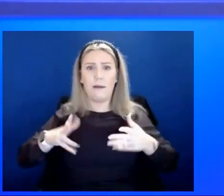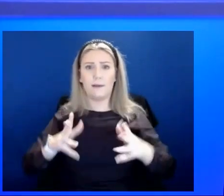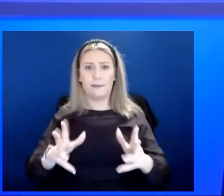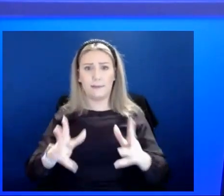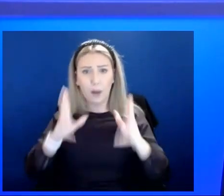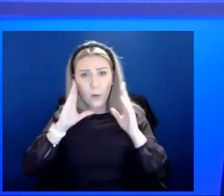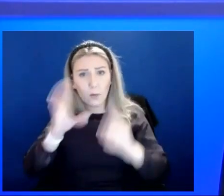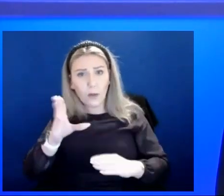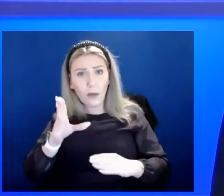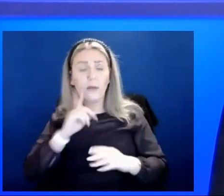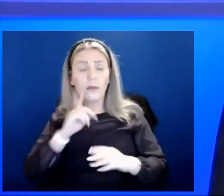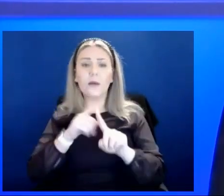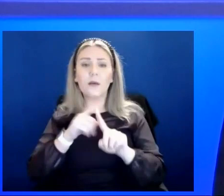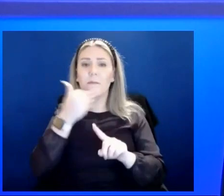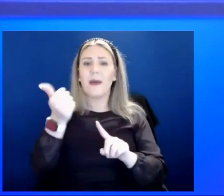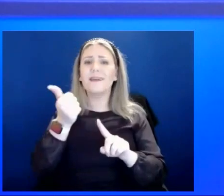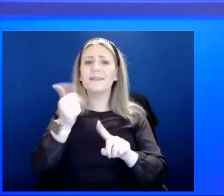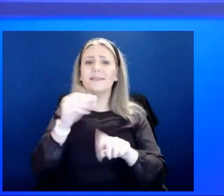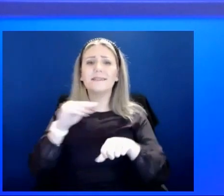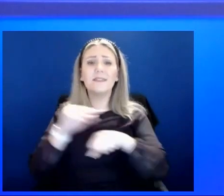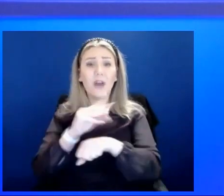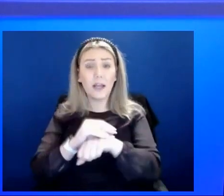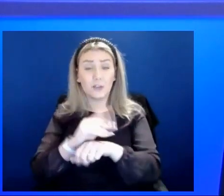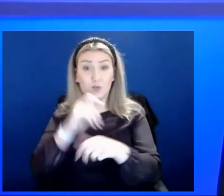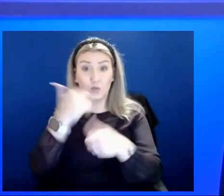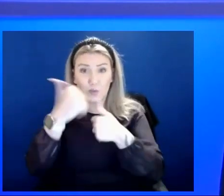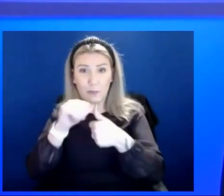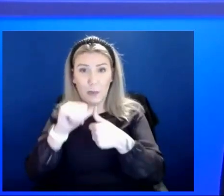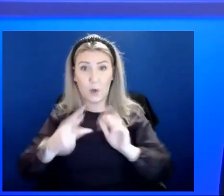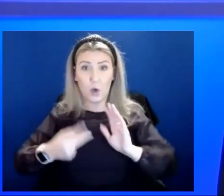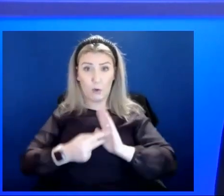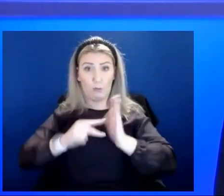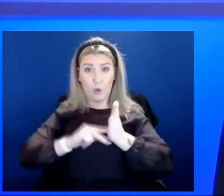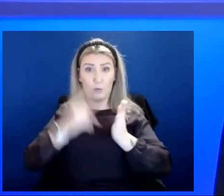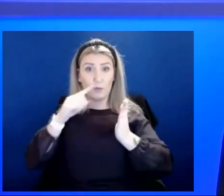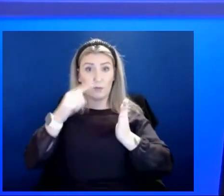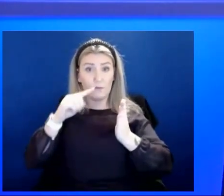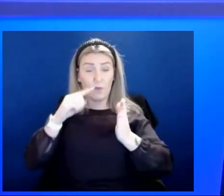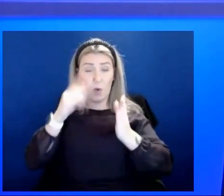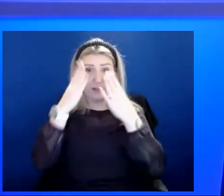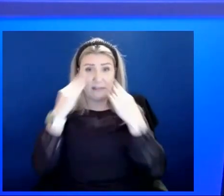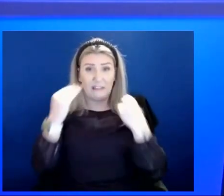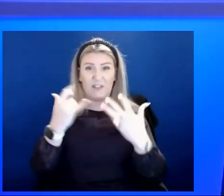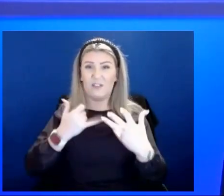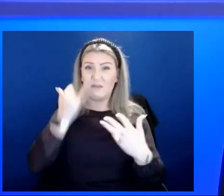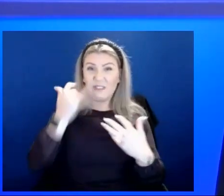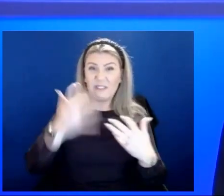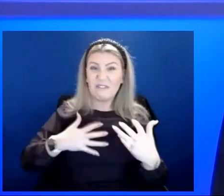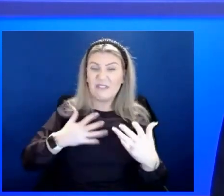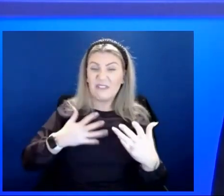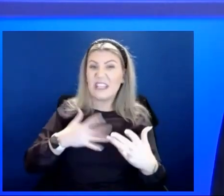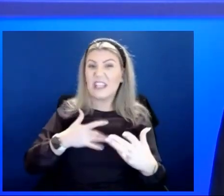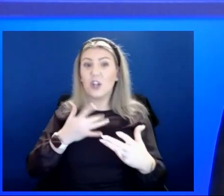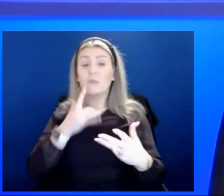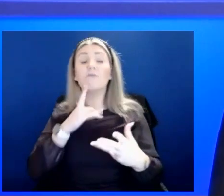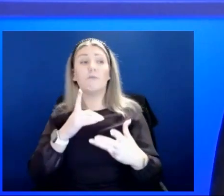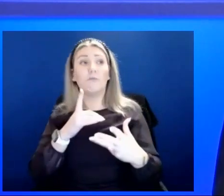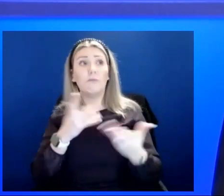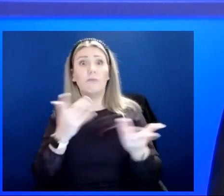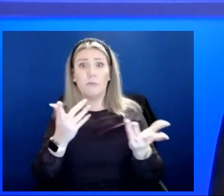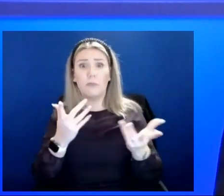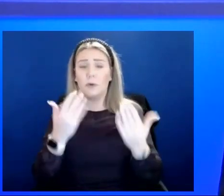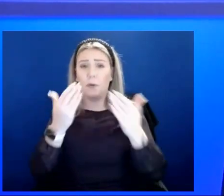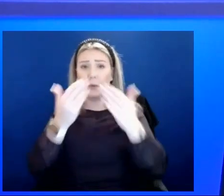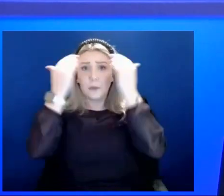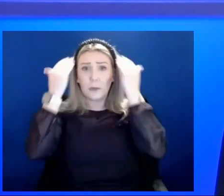to keep in mind the purpose behind the information. And if you feel that it's really sensational information and you feel a real